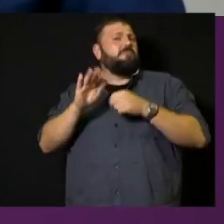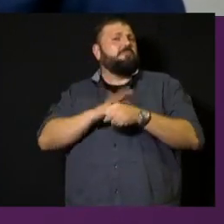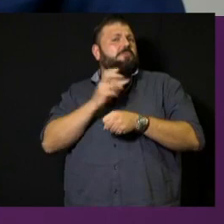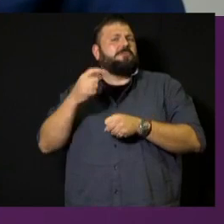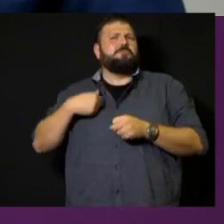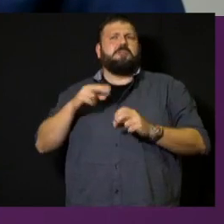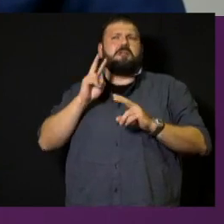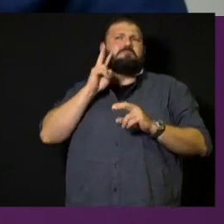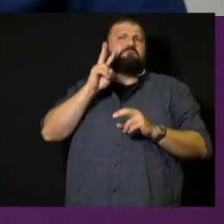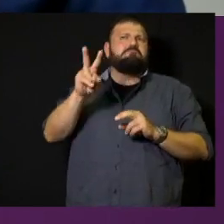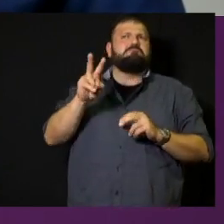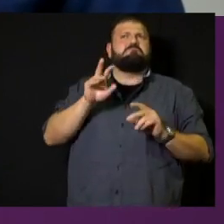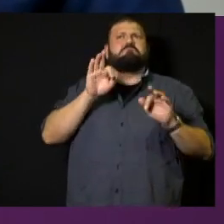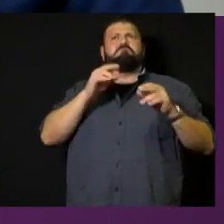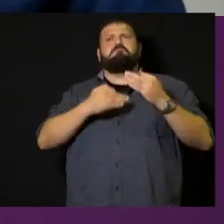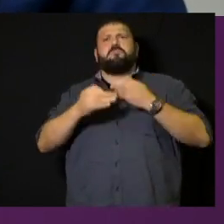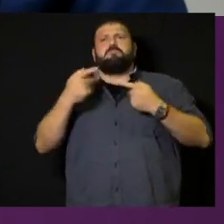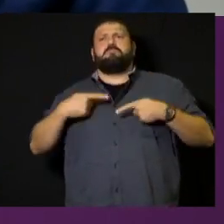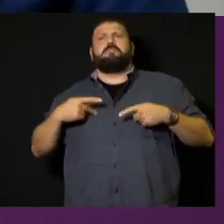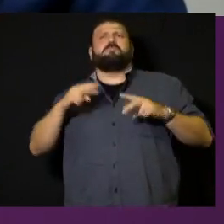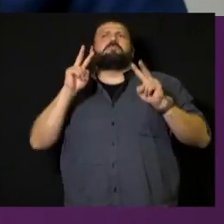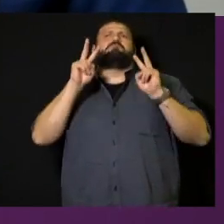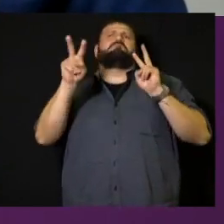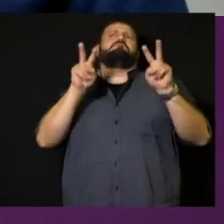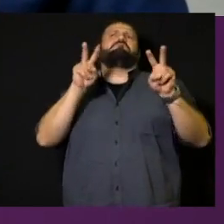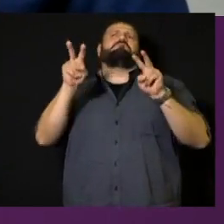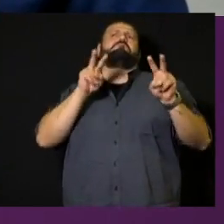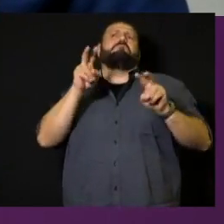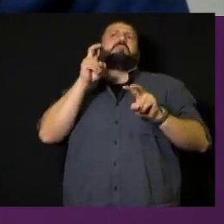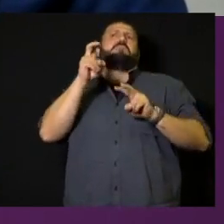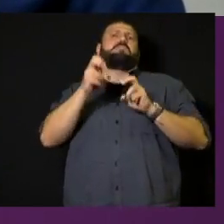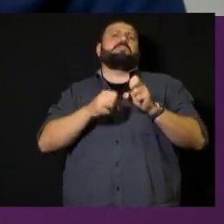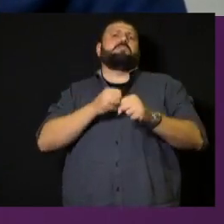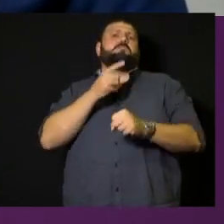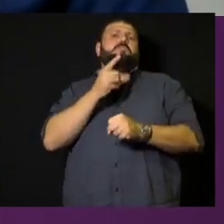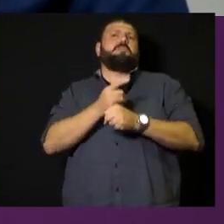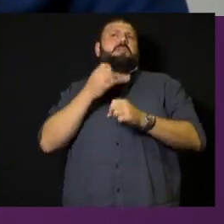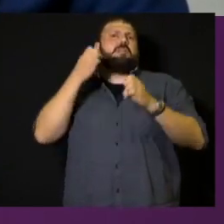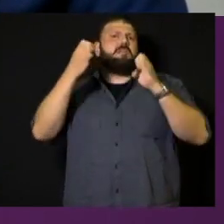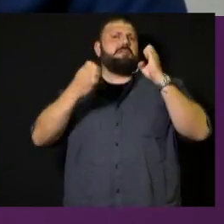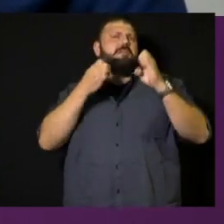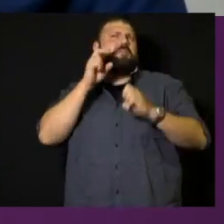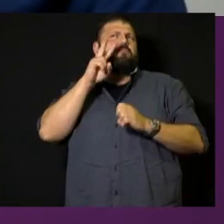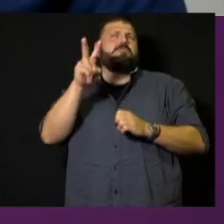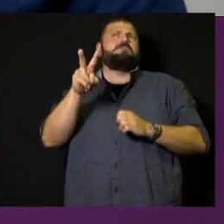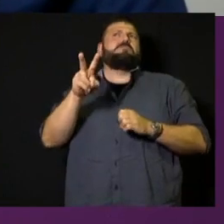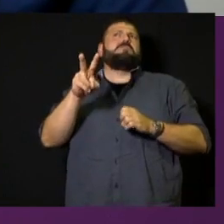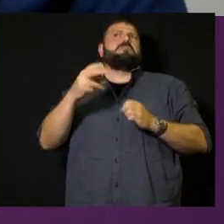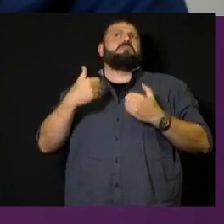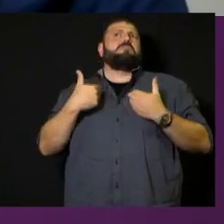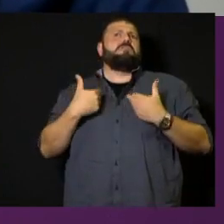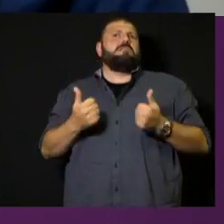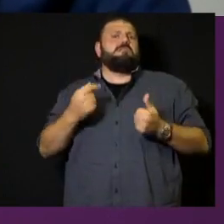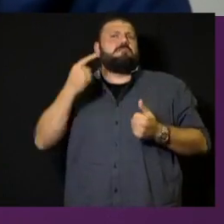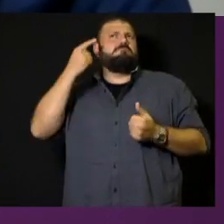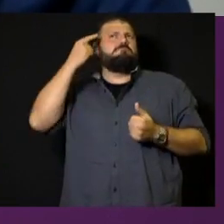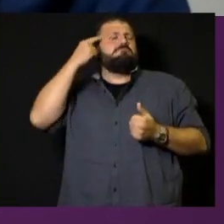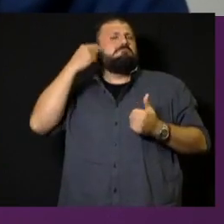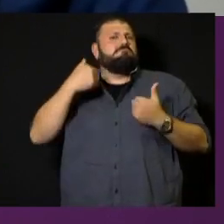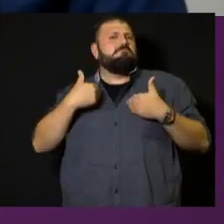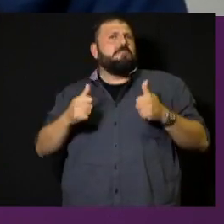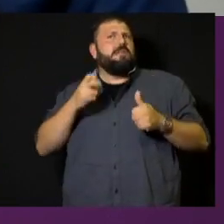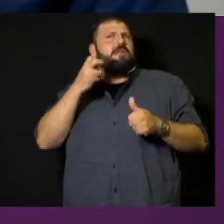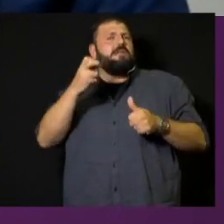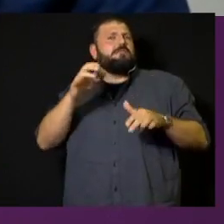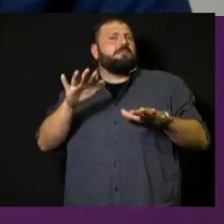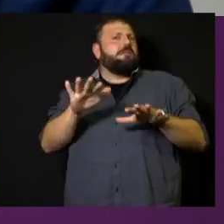I hear the opportunity, and that day, what I heard in that meeting changed my life completely.